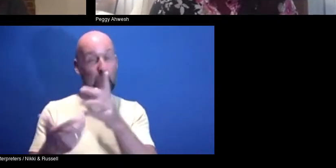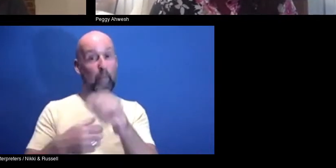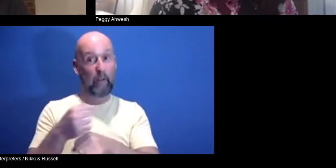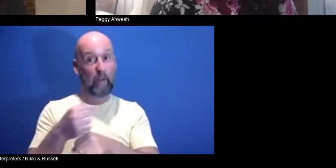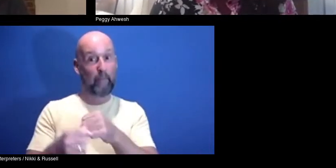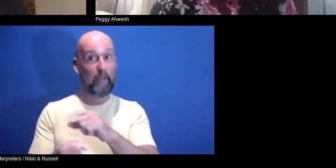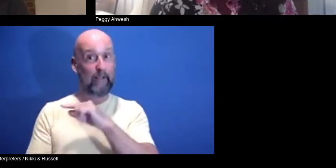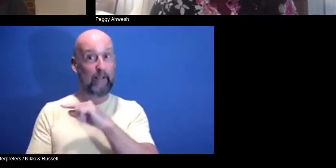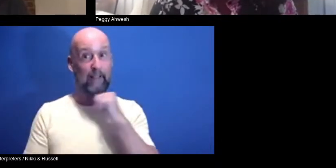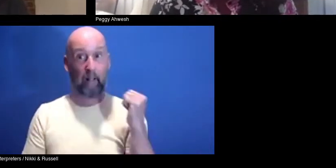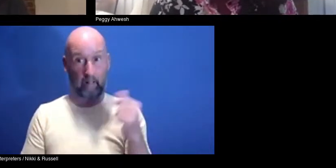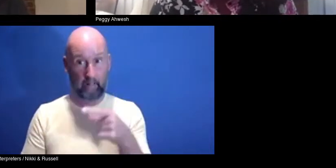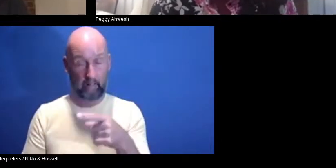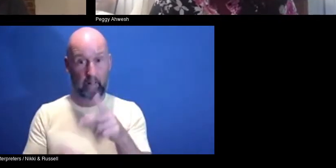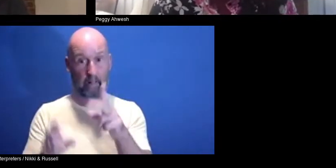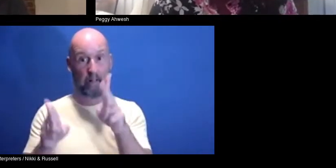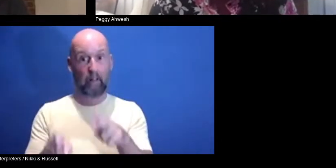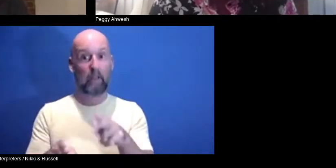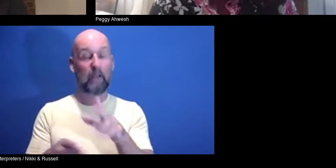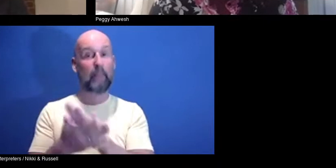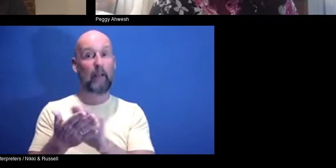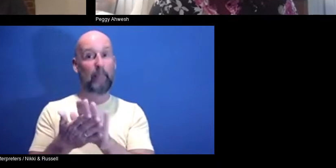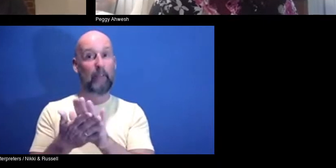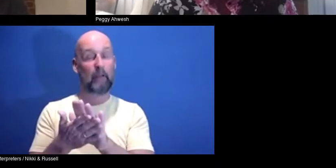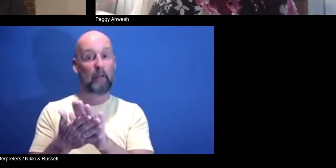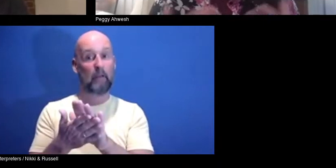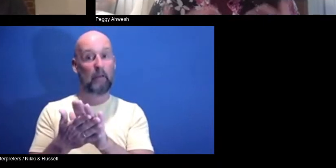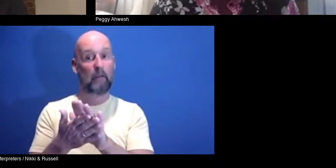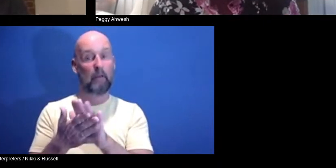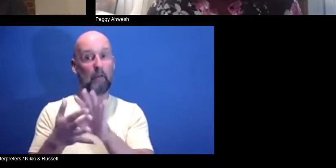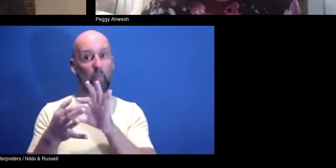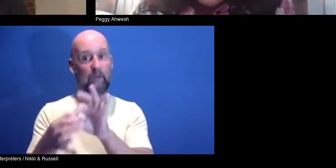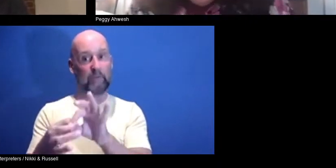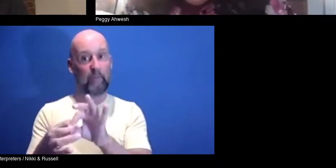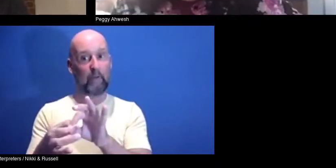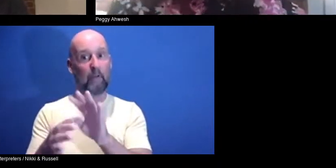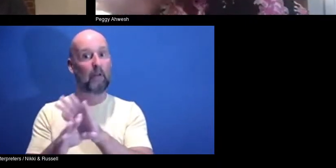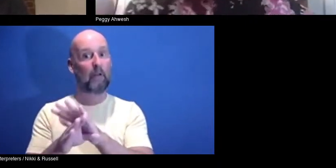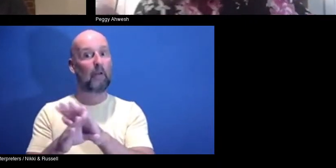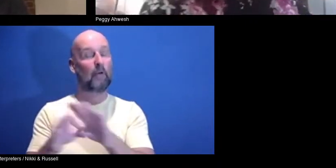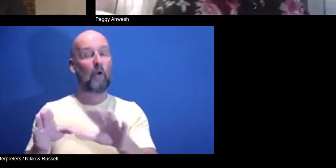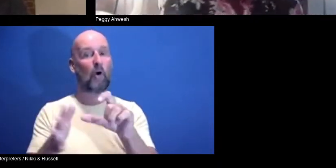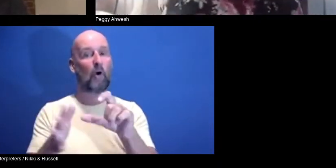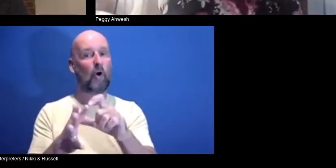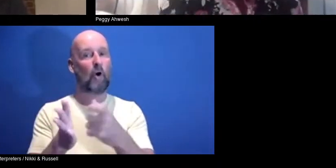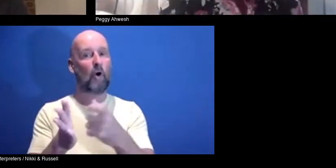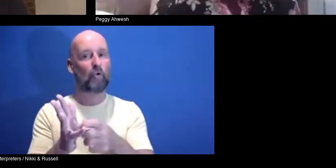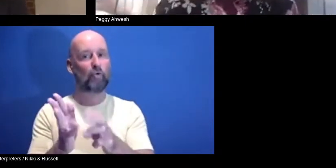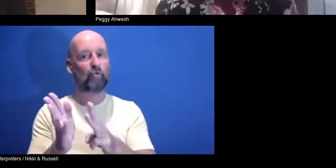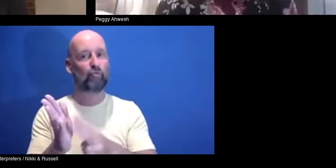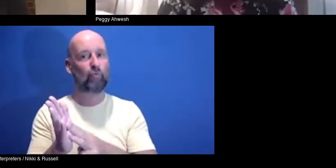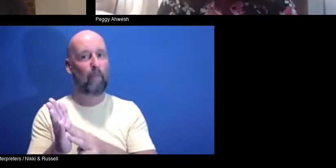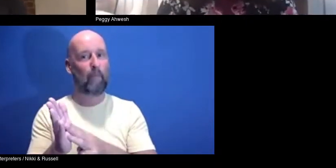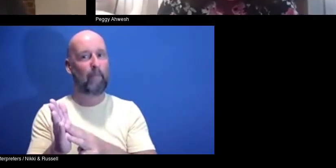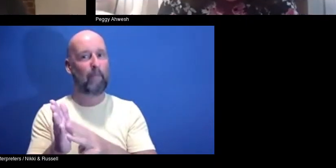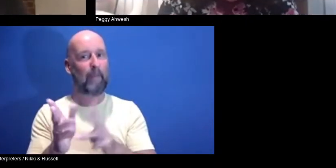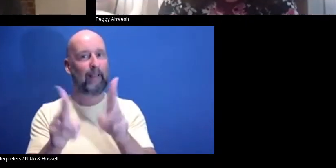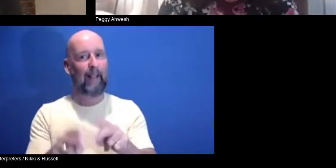you maybe could, you had a relationship with that person, not like drone killing. That's what I mean. Like sort of the new, the new way of